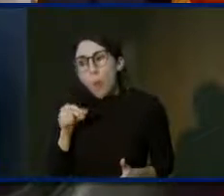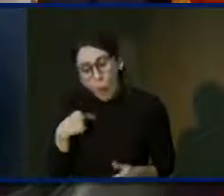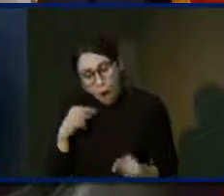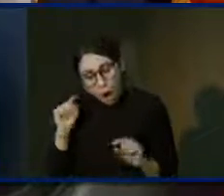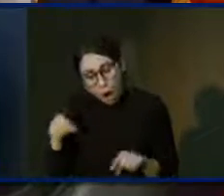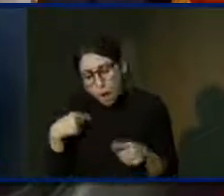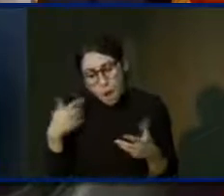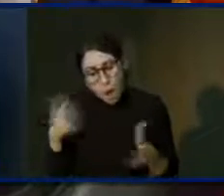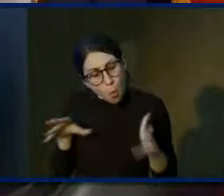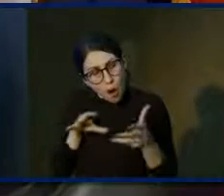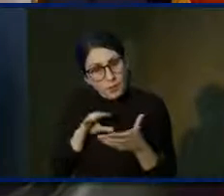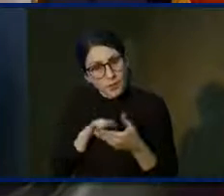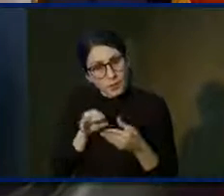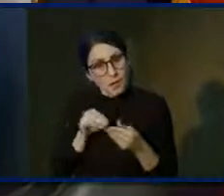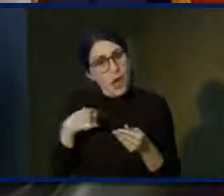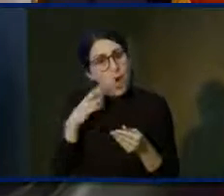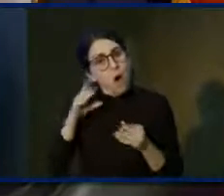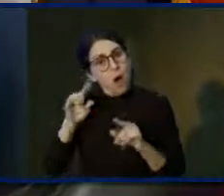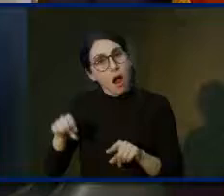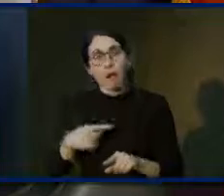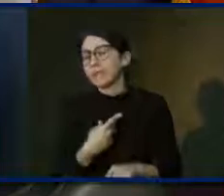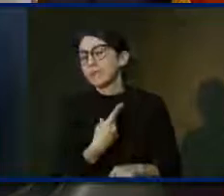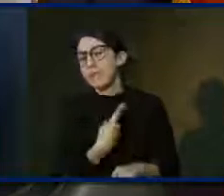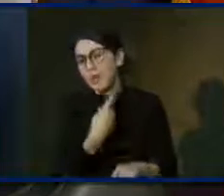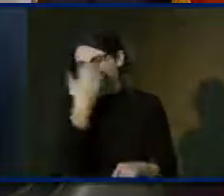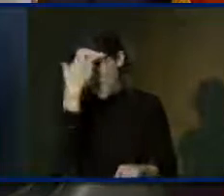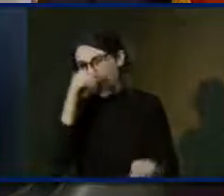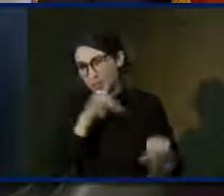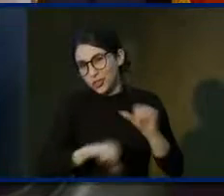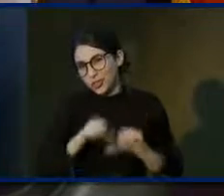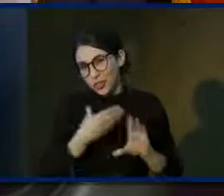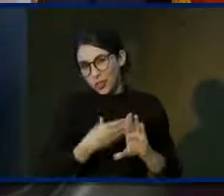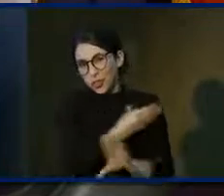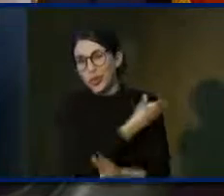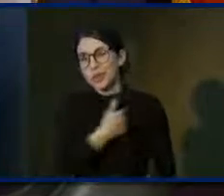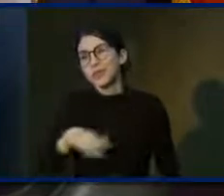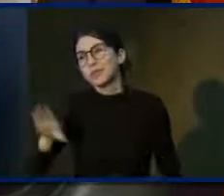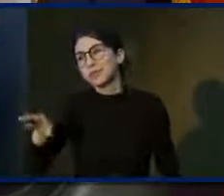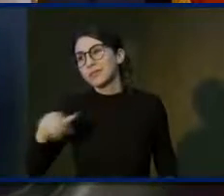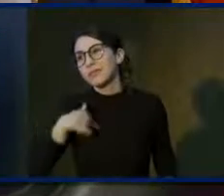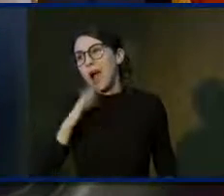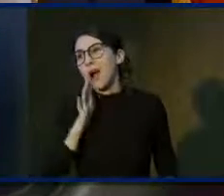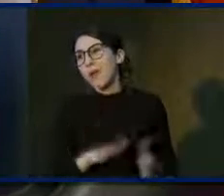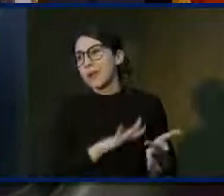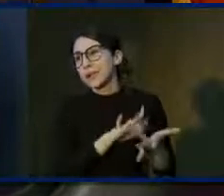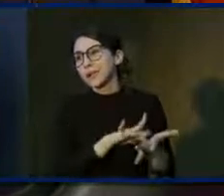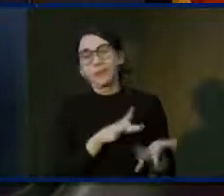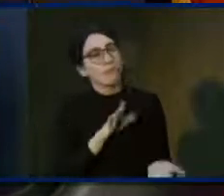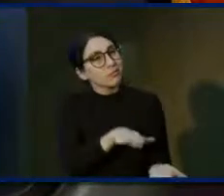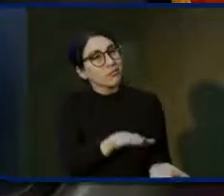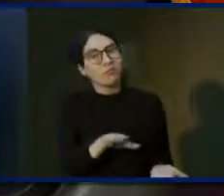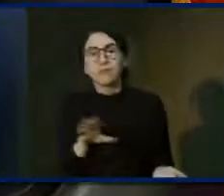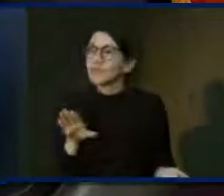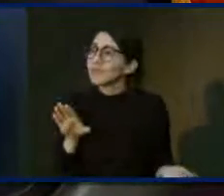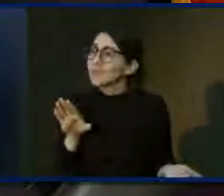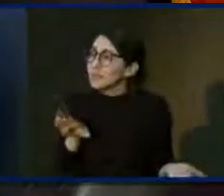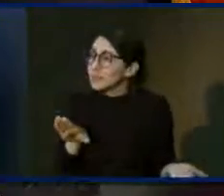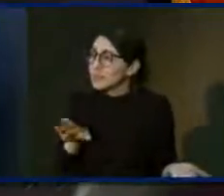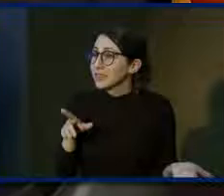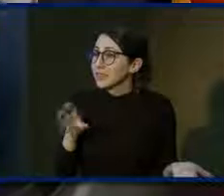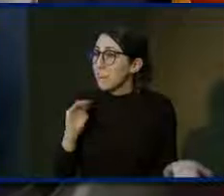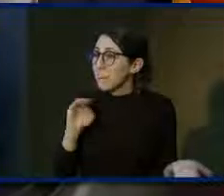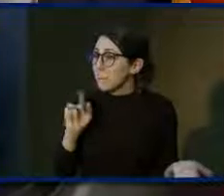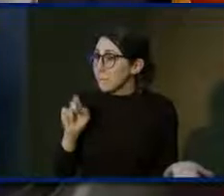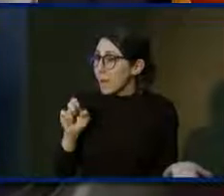speak. And we have a history, so I said, let me give her a call. And she says, Mike, I don't know if I have anything of value to